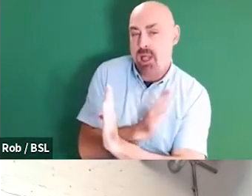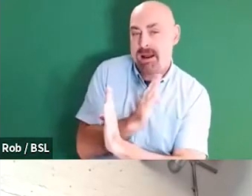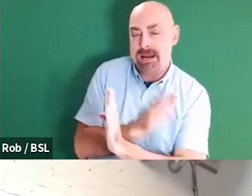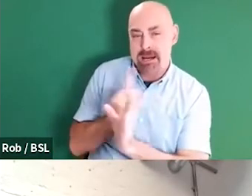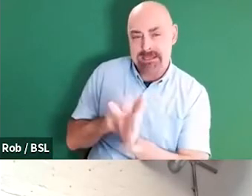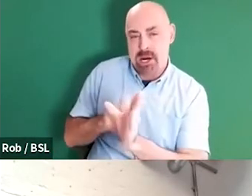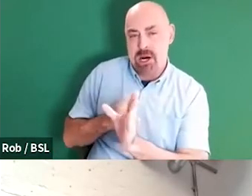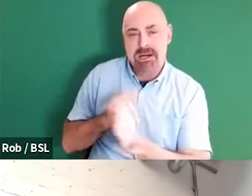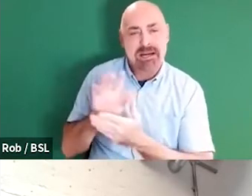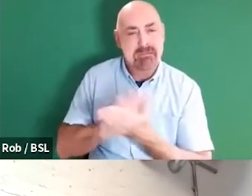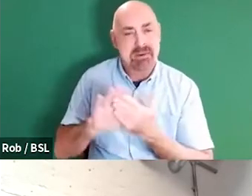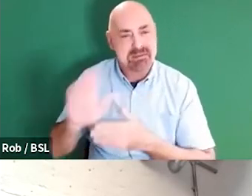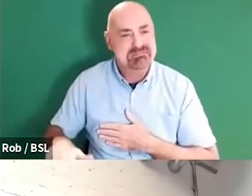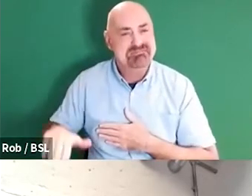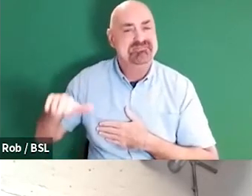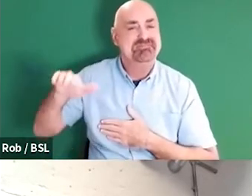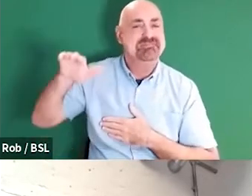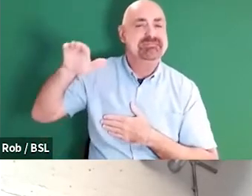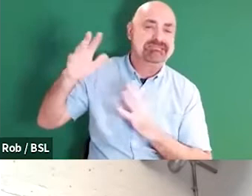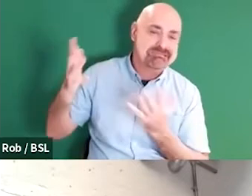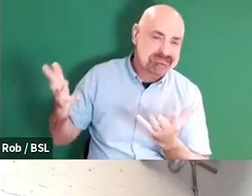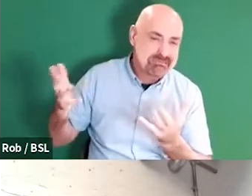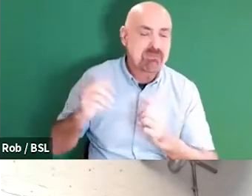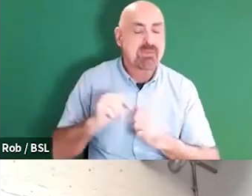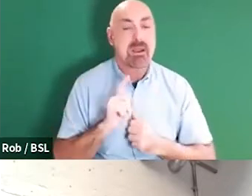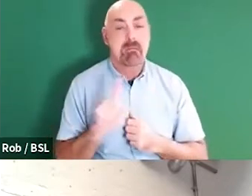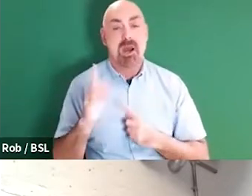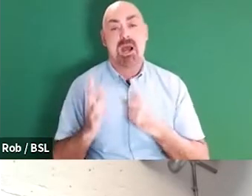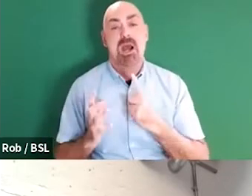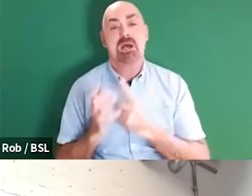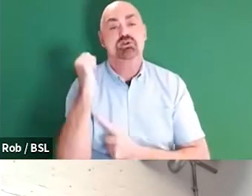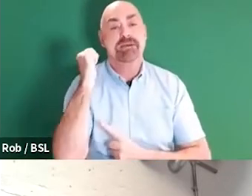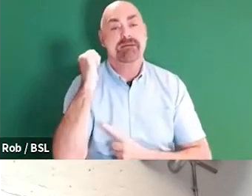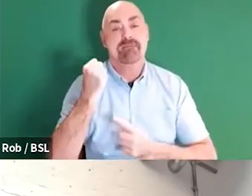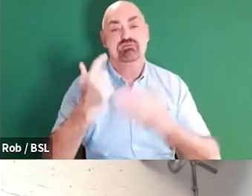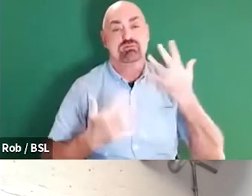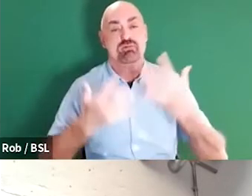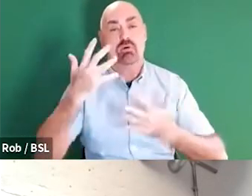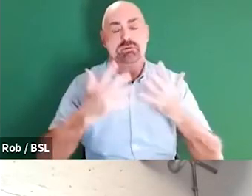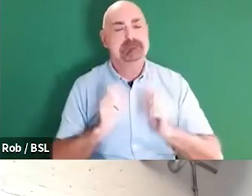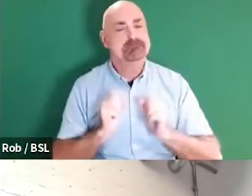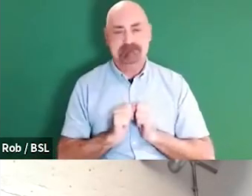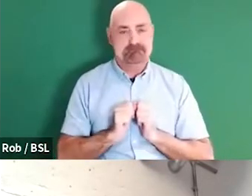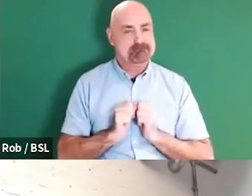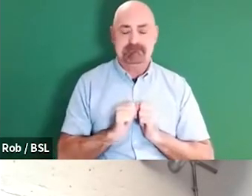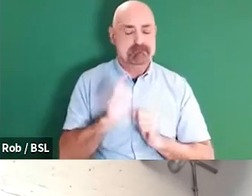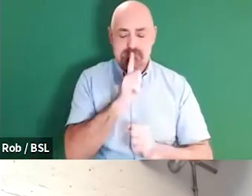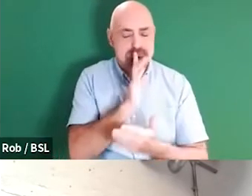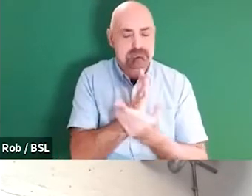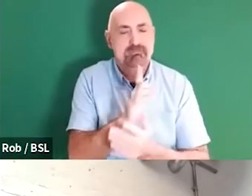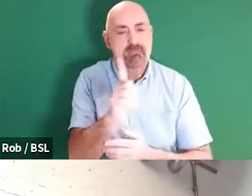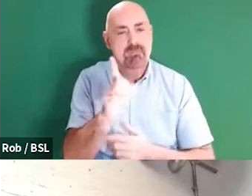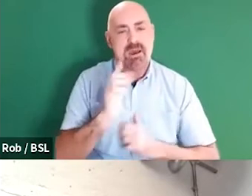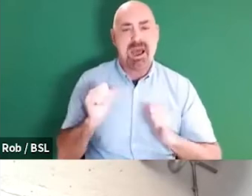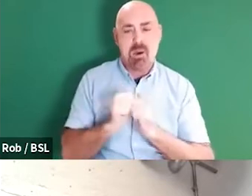long-term life chances. But of course, achieving these results isn't guaranteed. Making a difference to outcomes is